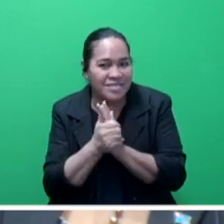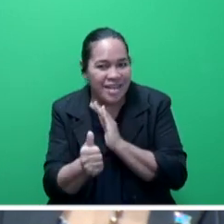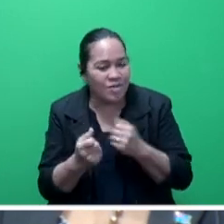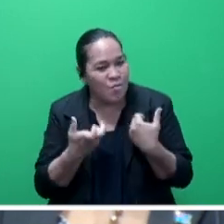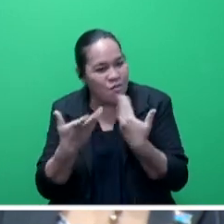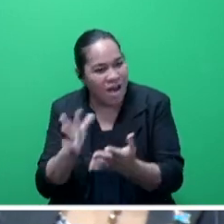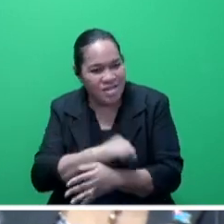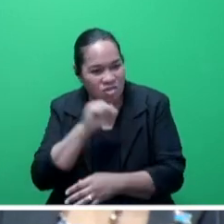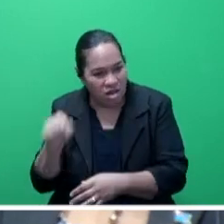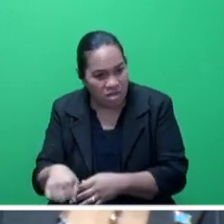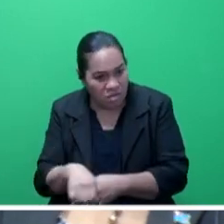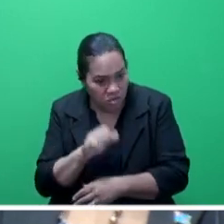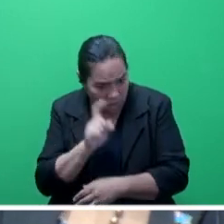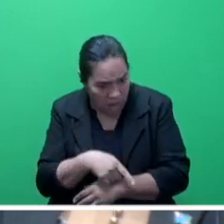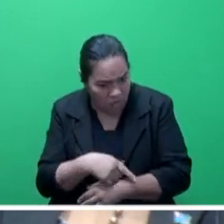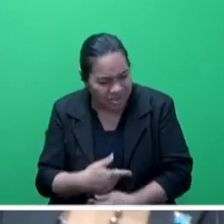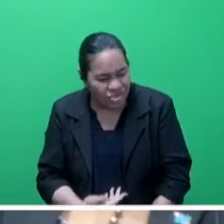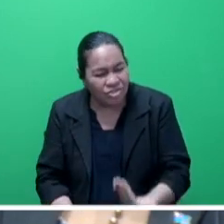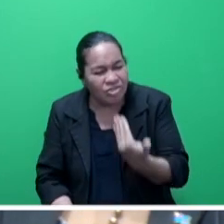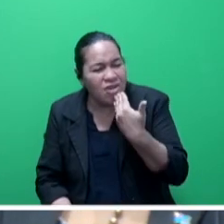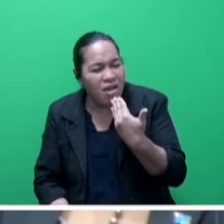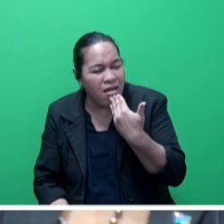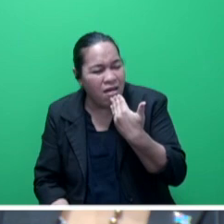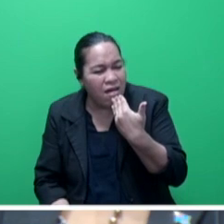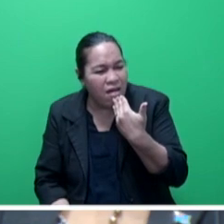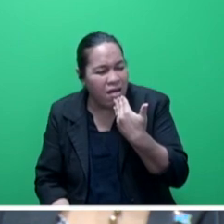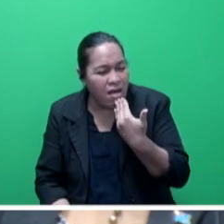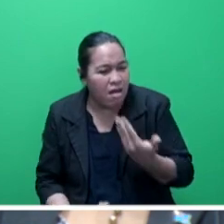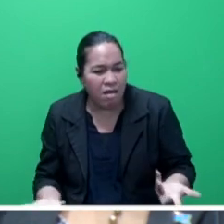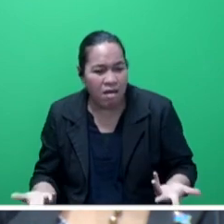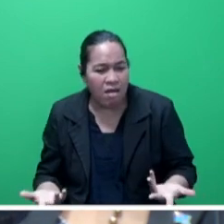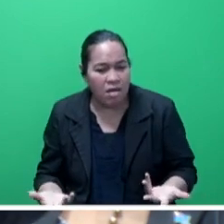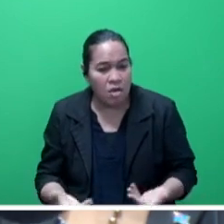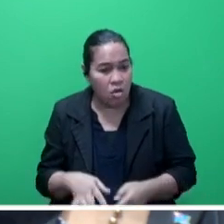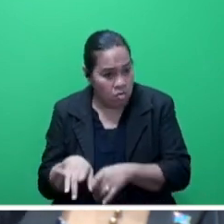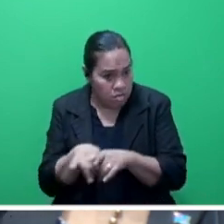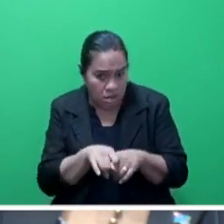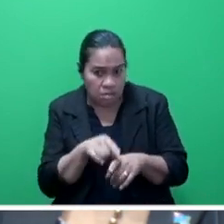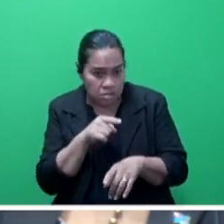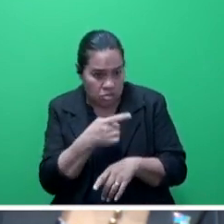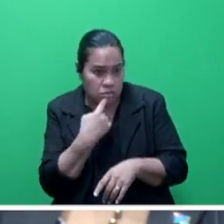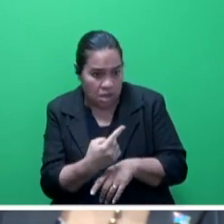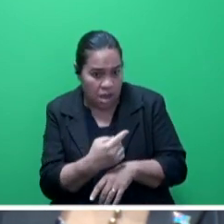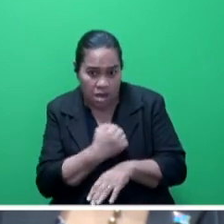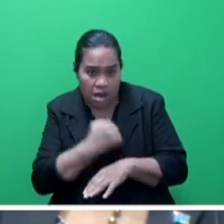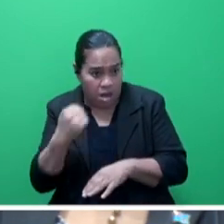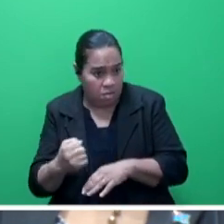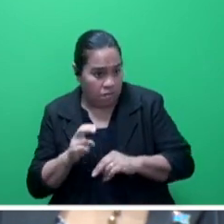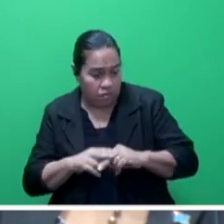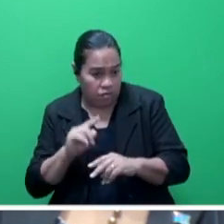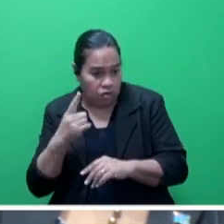scholarships, Honourable Speaker. Shame on them. What they're saying is that we simply, Honourable Speaker, should